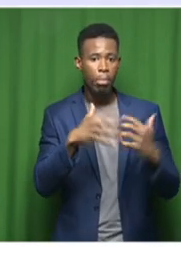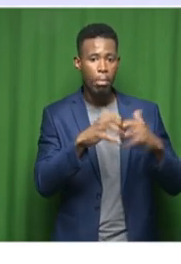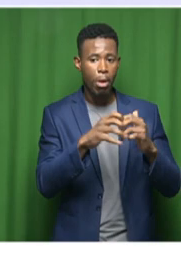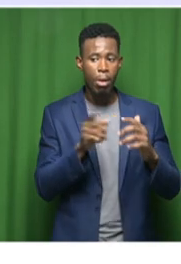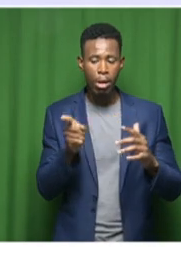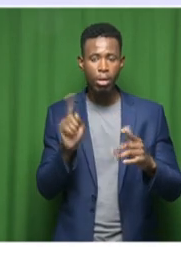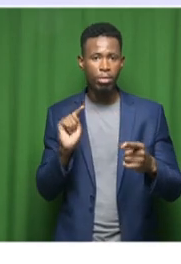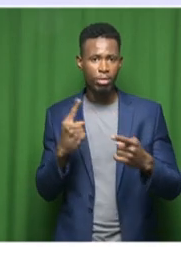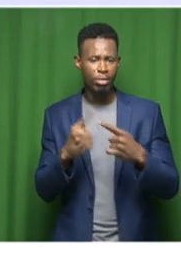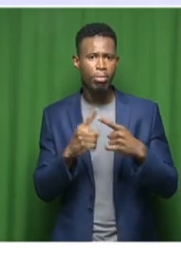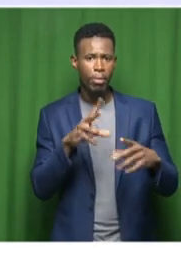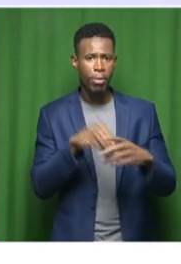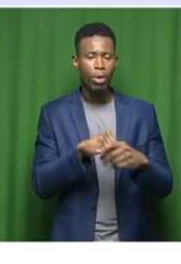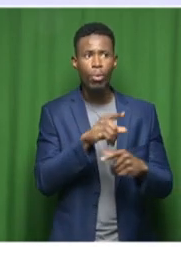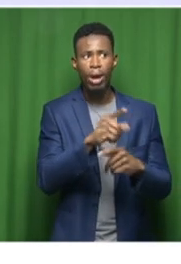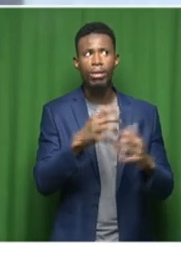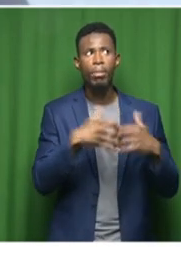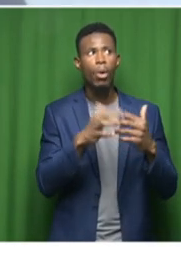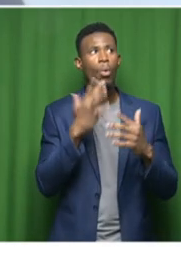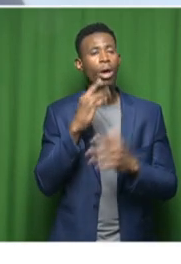think,